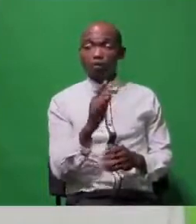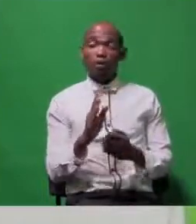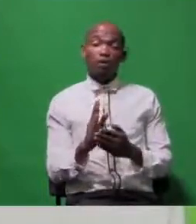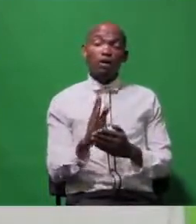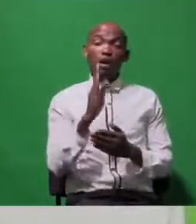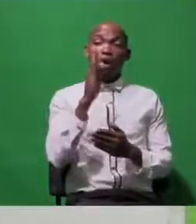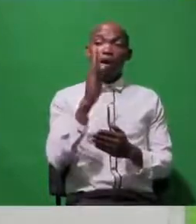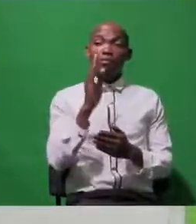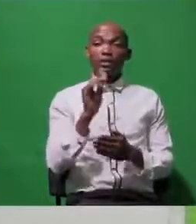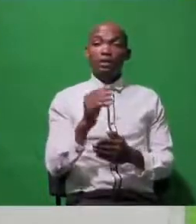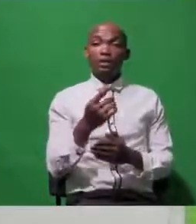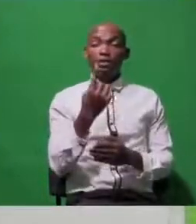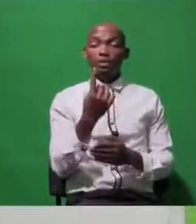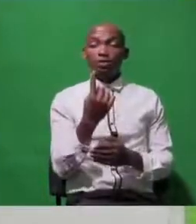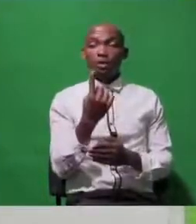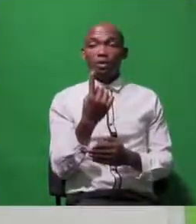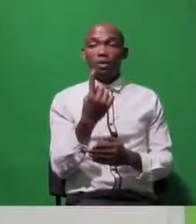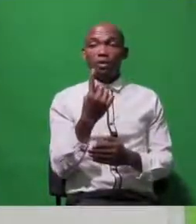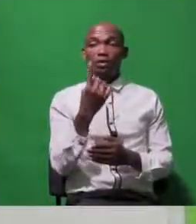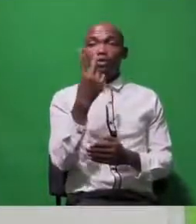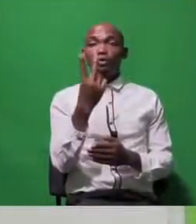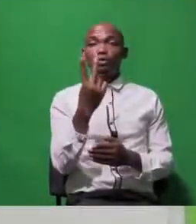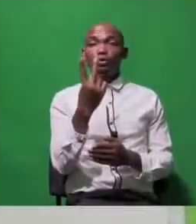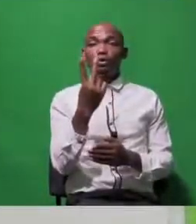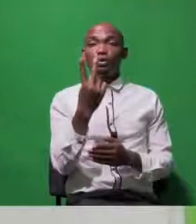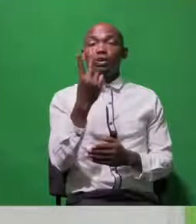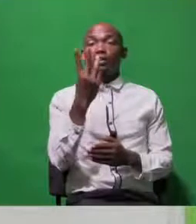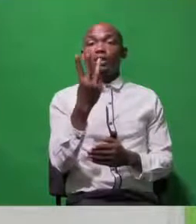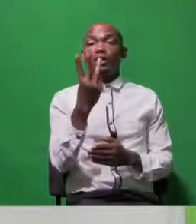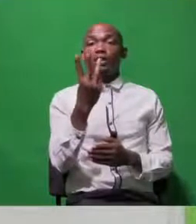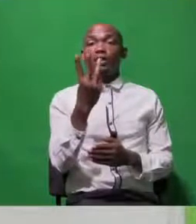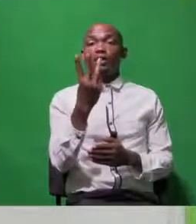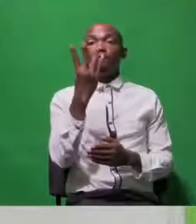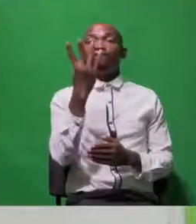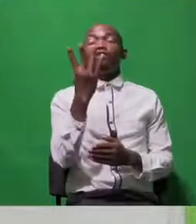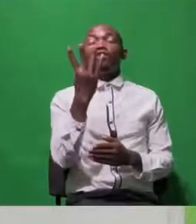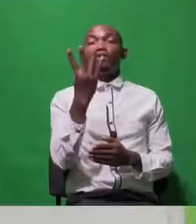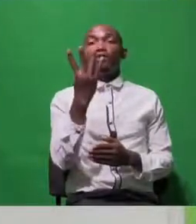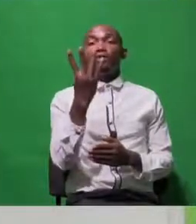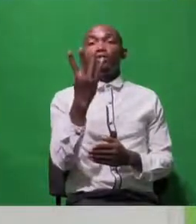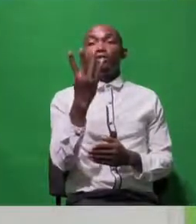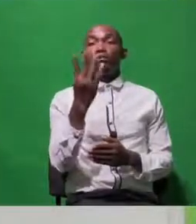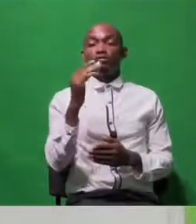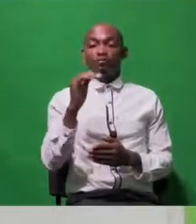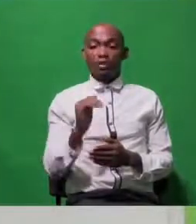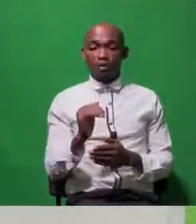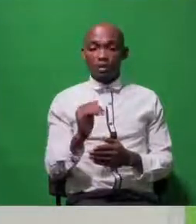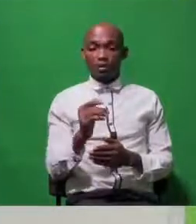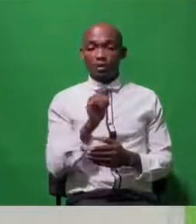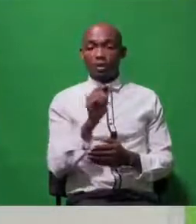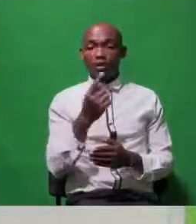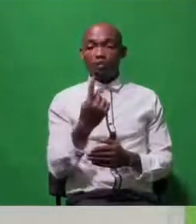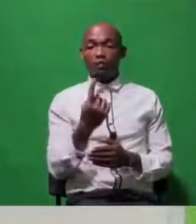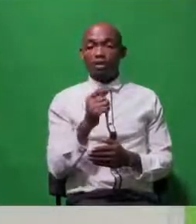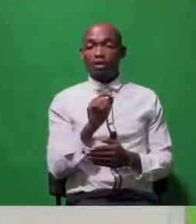O is 1, 2, 3, and 4. Moving down, -1,